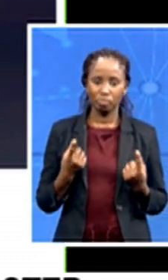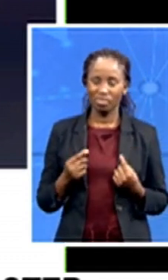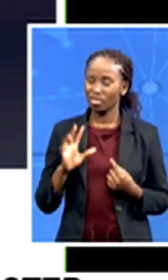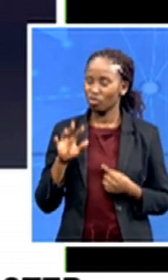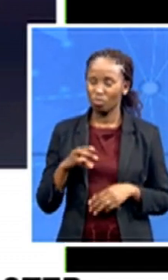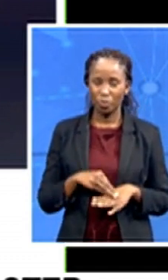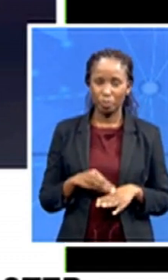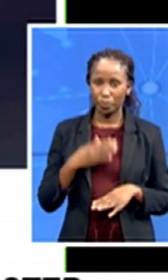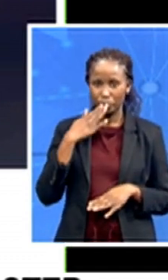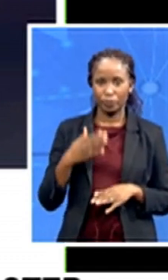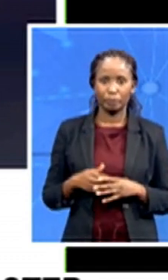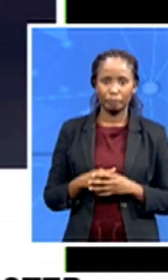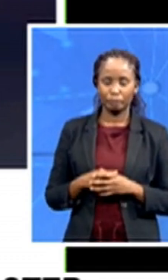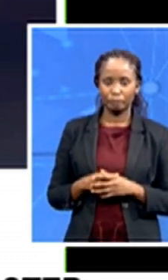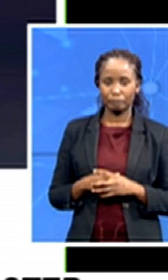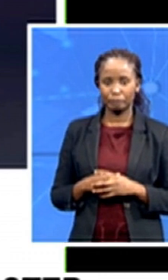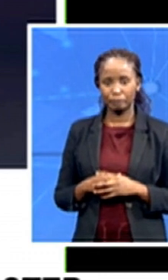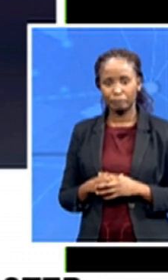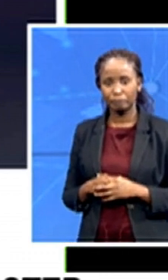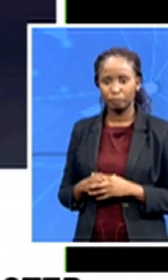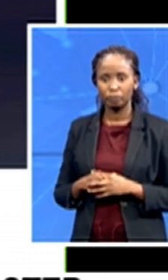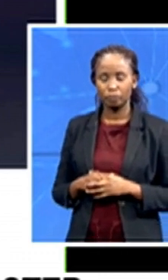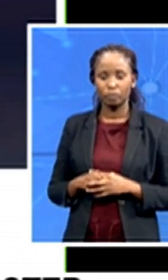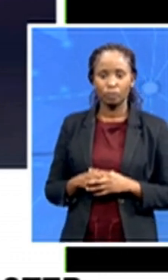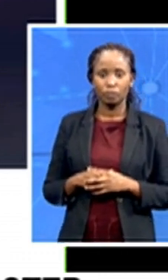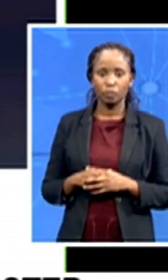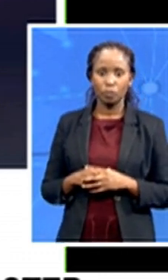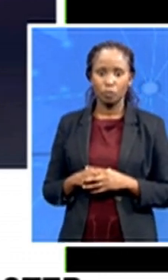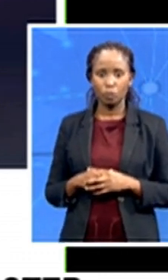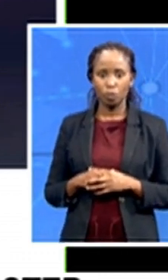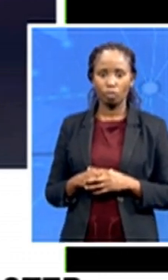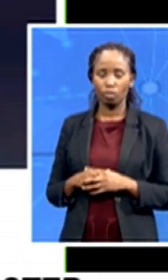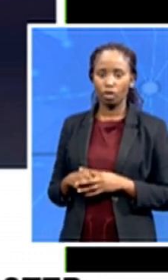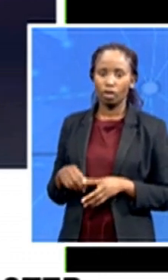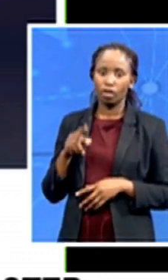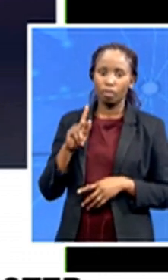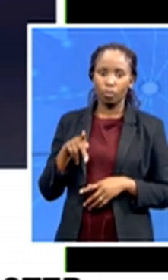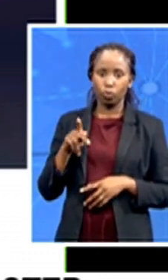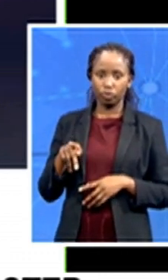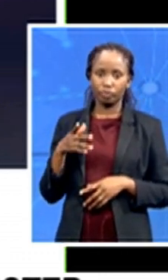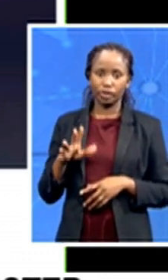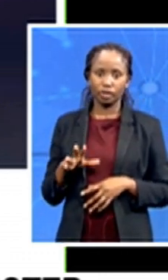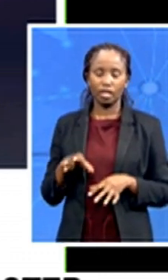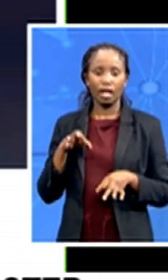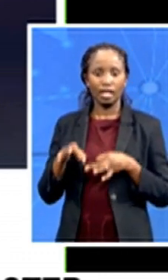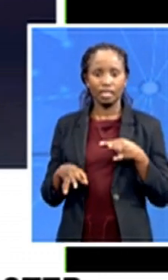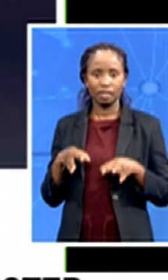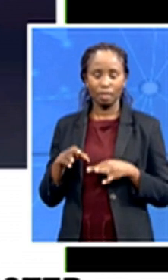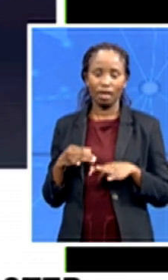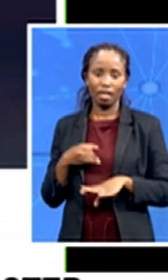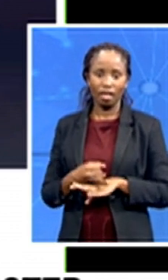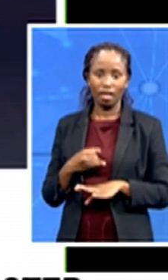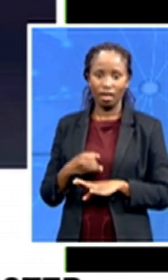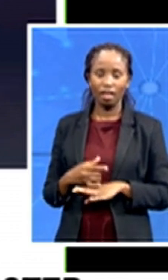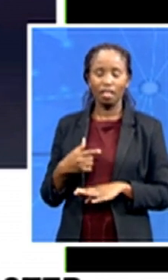So, as Portia has highlighted earlier, and I think I also touched on it a bit, to indicate